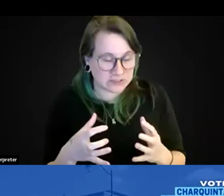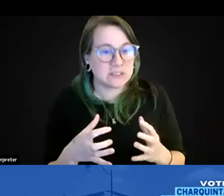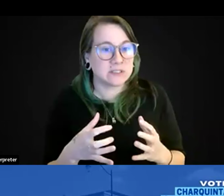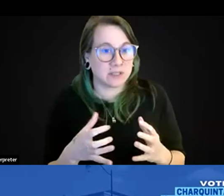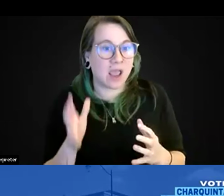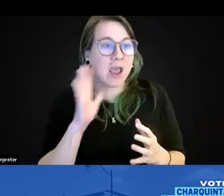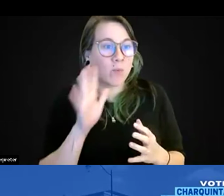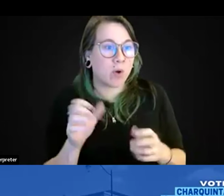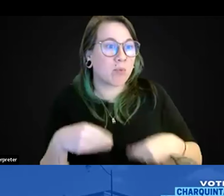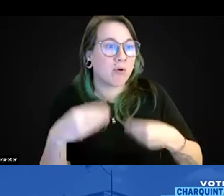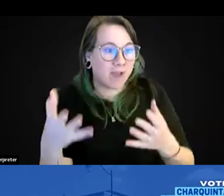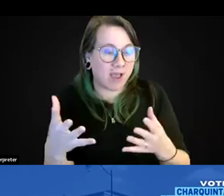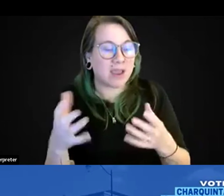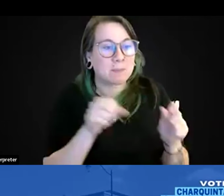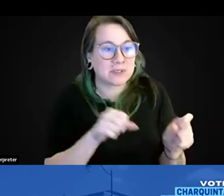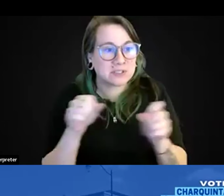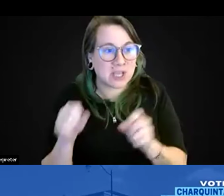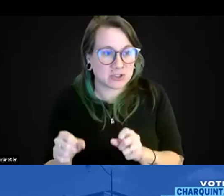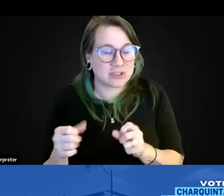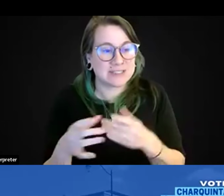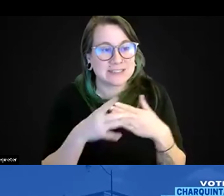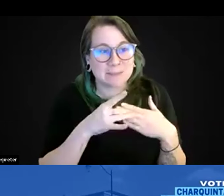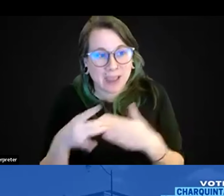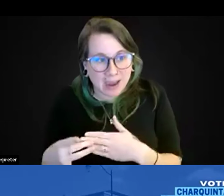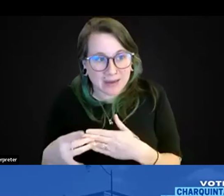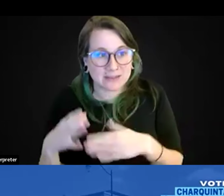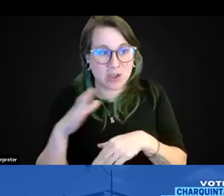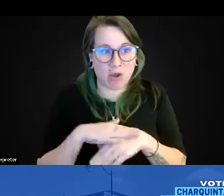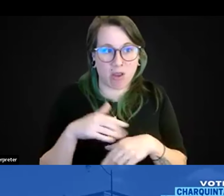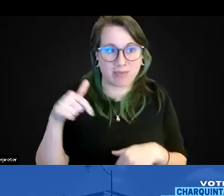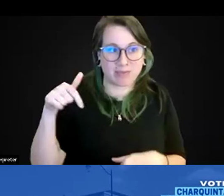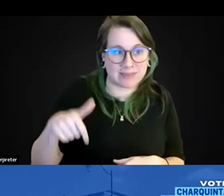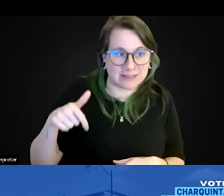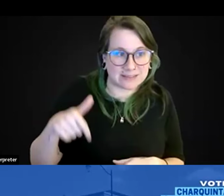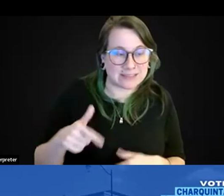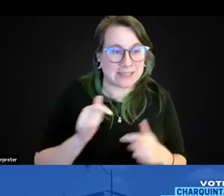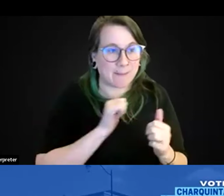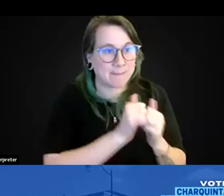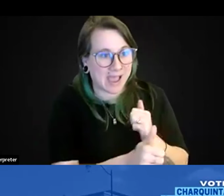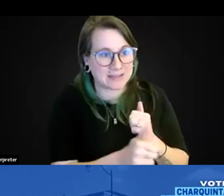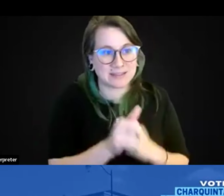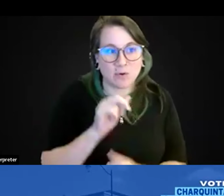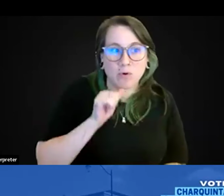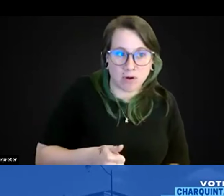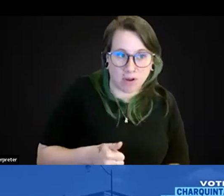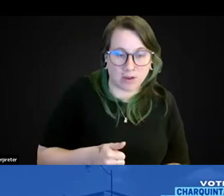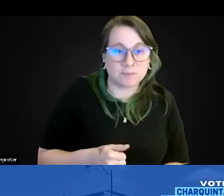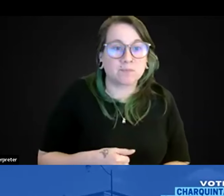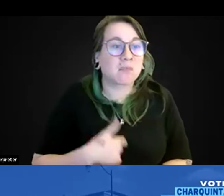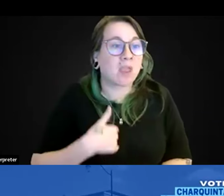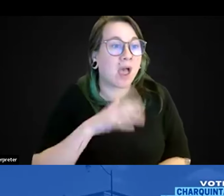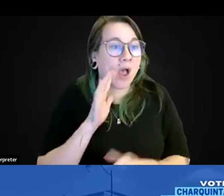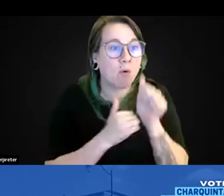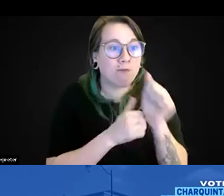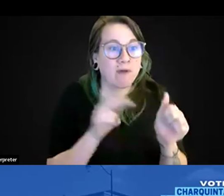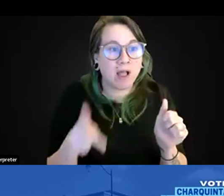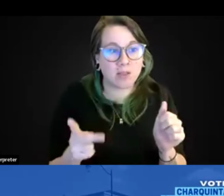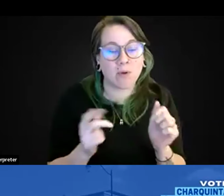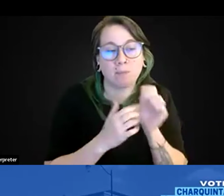would provide potentially some guidance on whether this is a passing vote or not. I will follow up with you